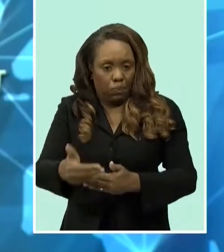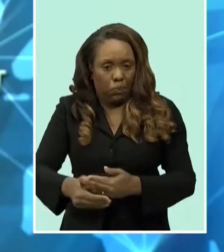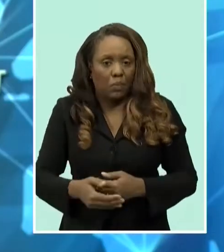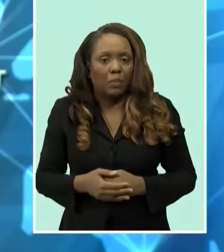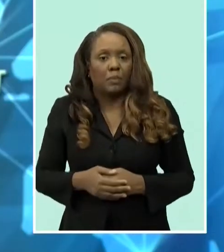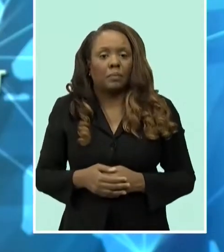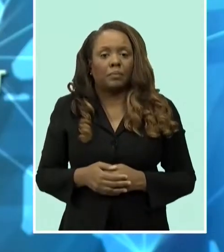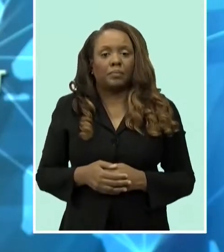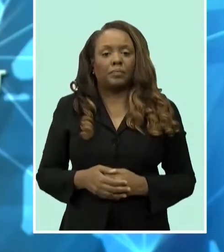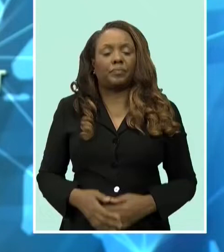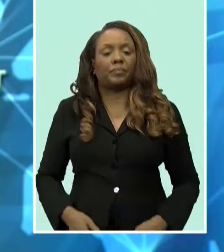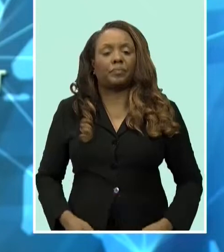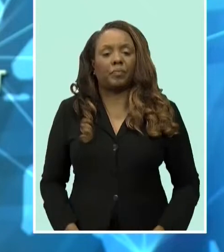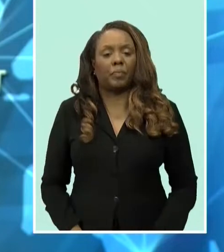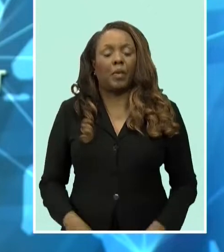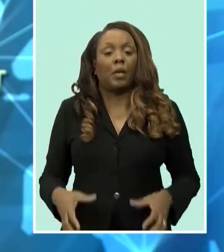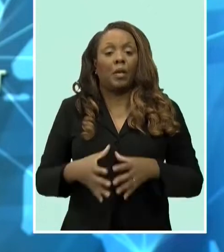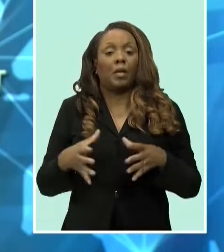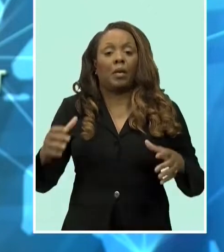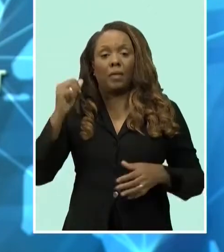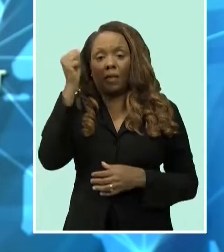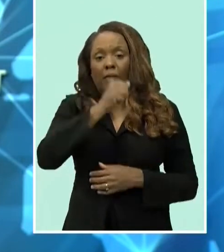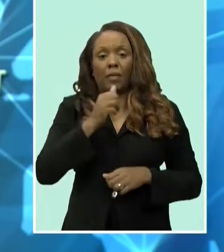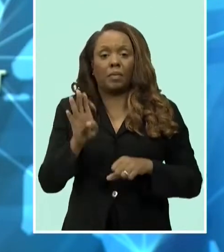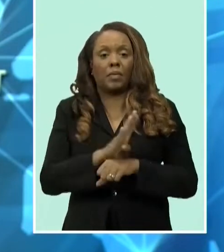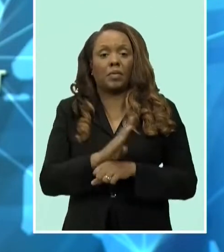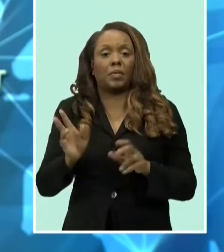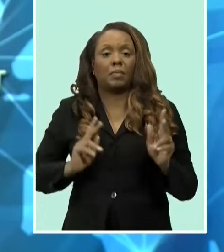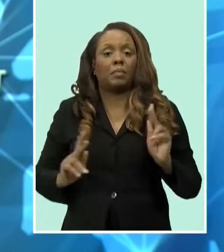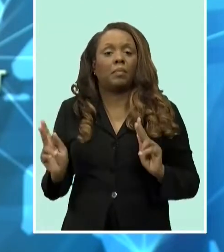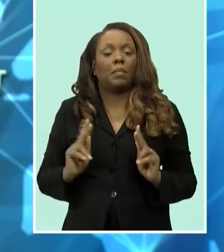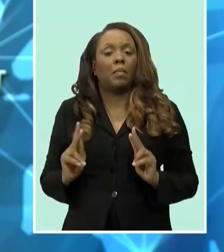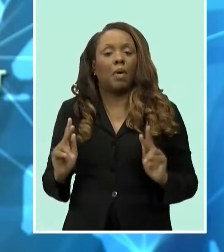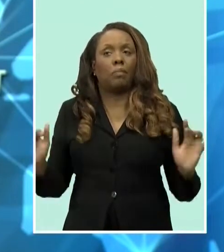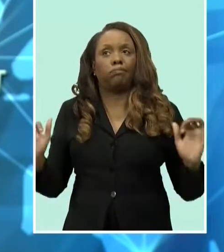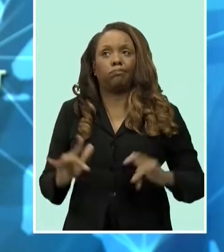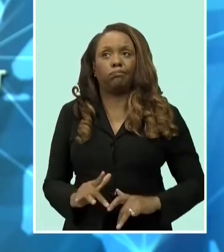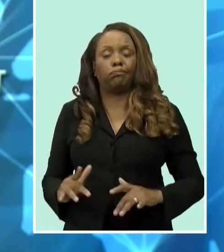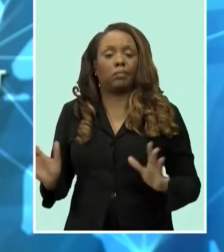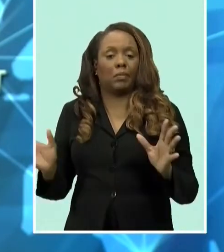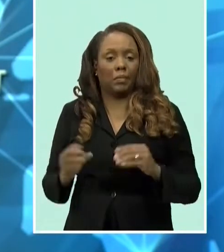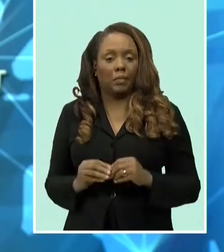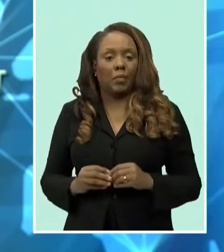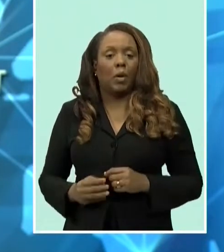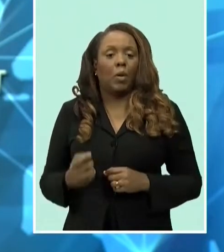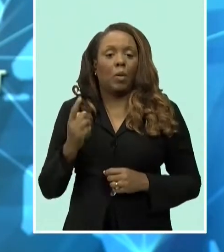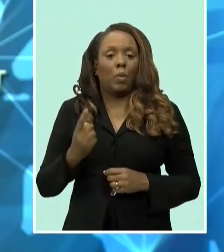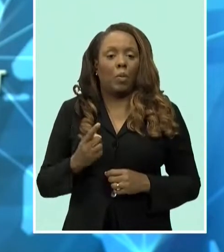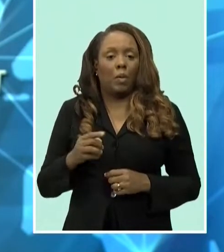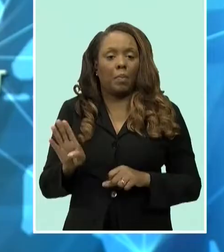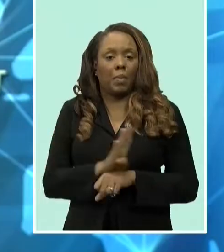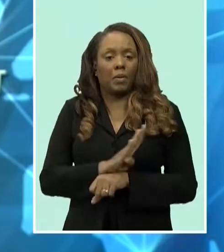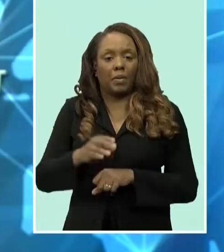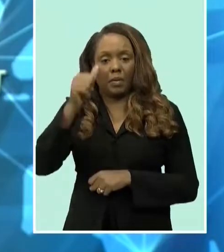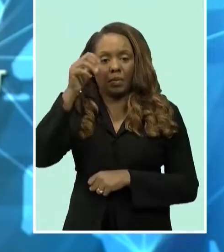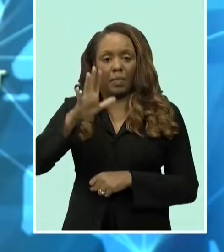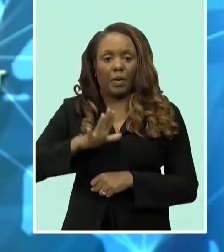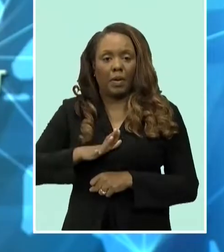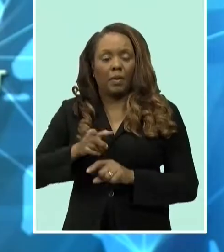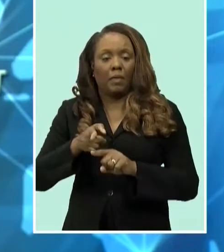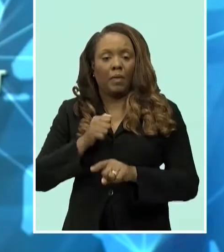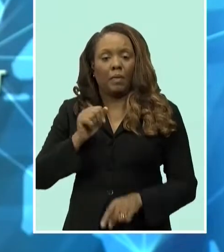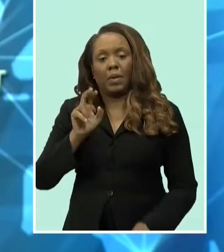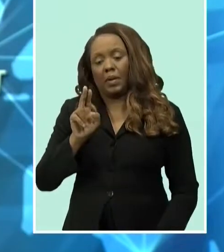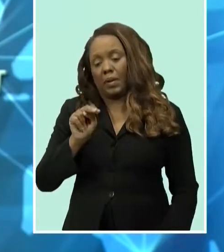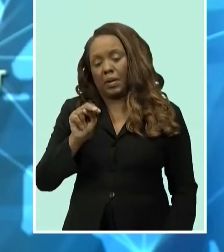Well, there are a number of African business people attending the conference. Among them is a Nigerian businessman who believes both trade and